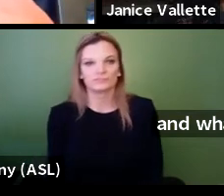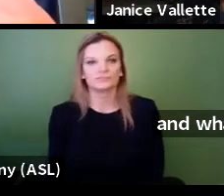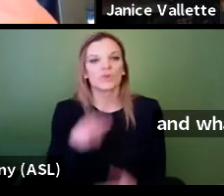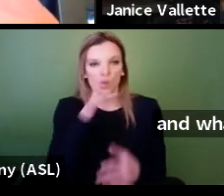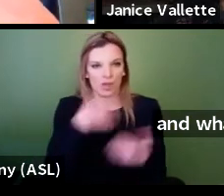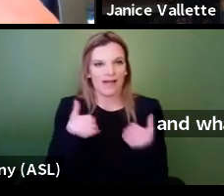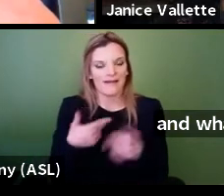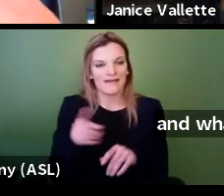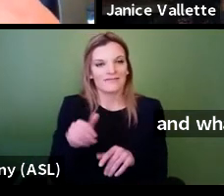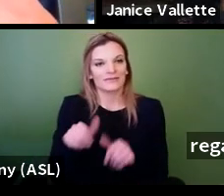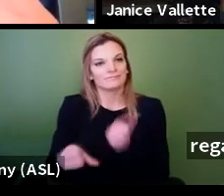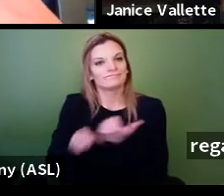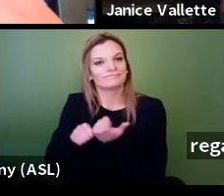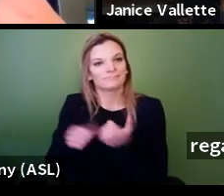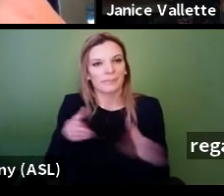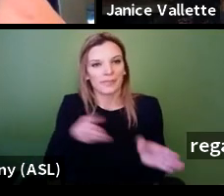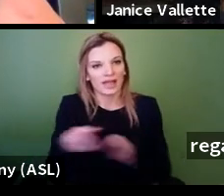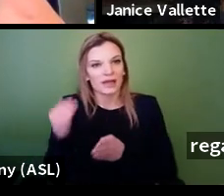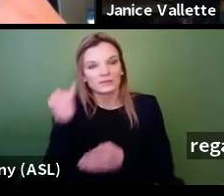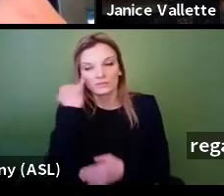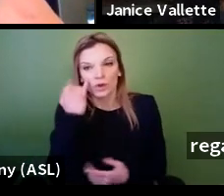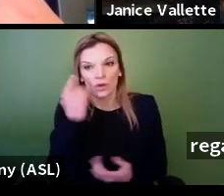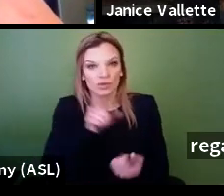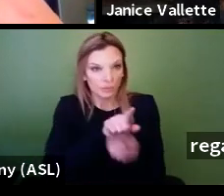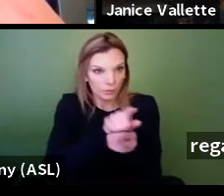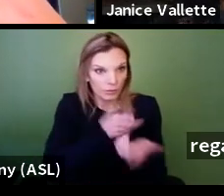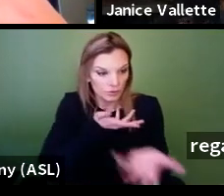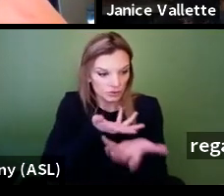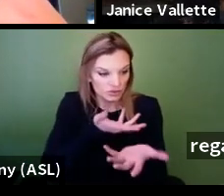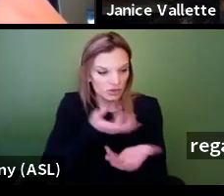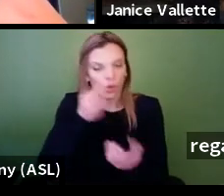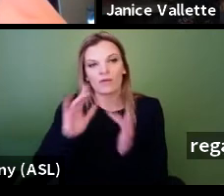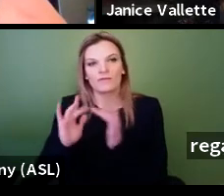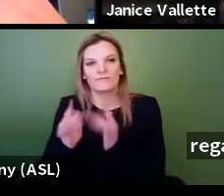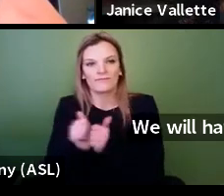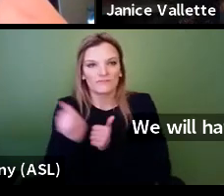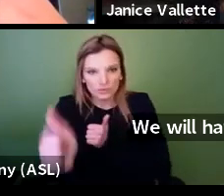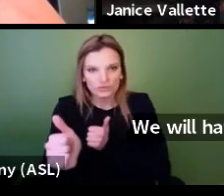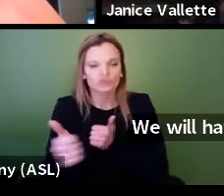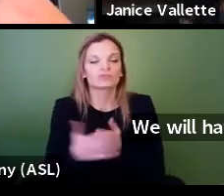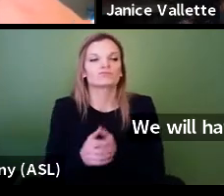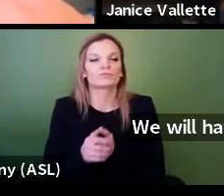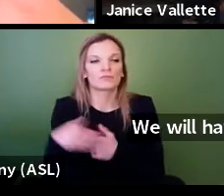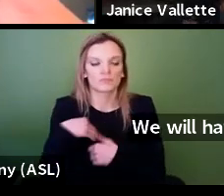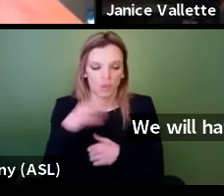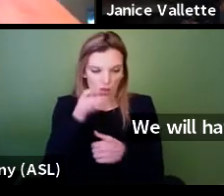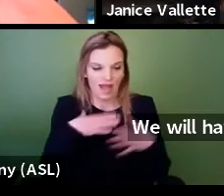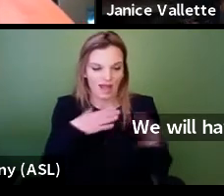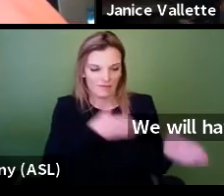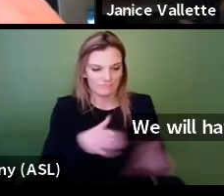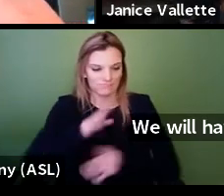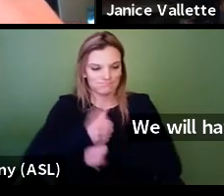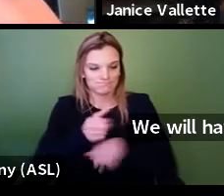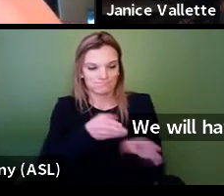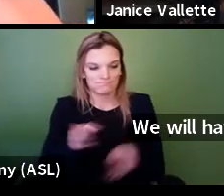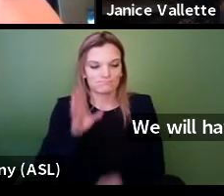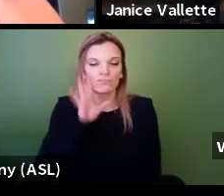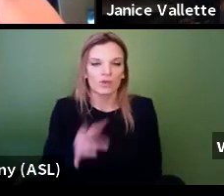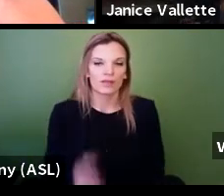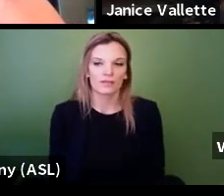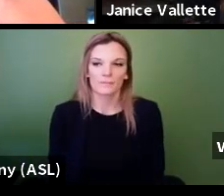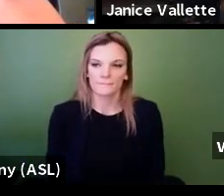plan, whether we do things in person or we do things virtually. We will have a plan in place. And a thing I